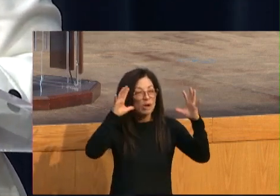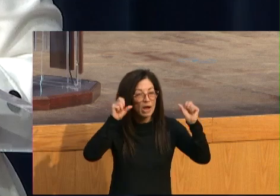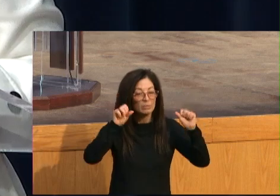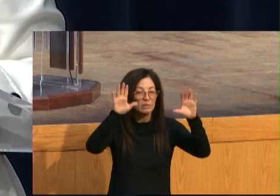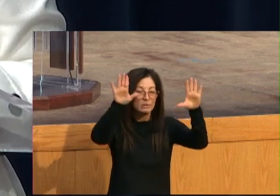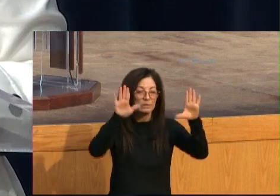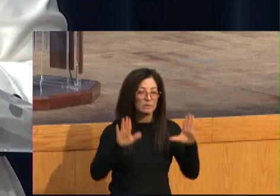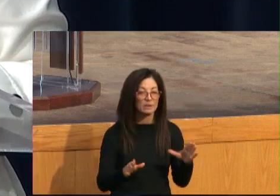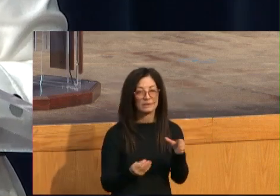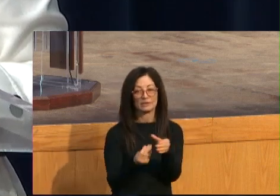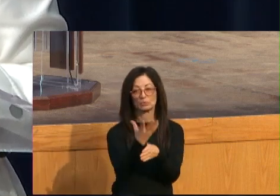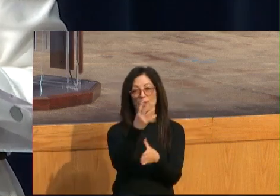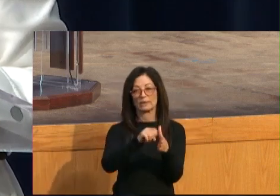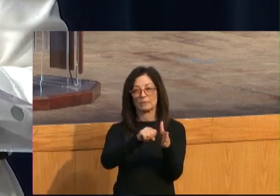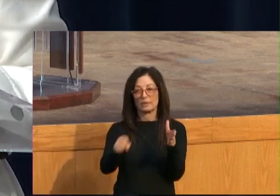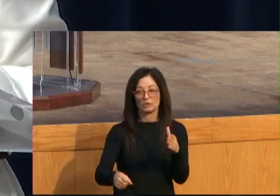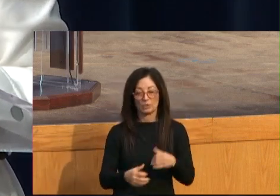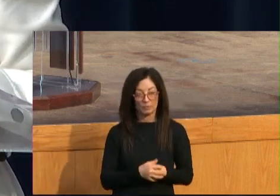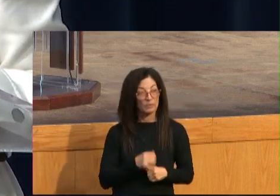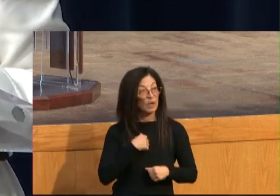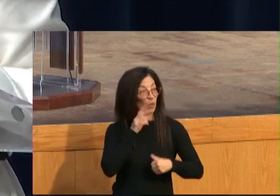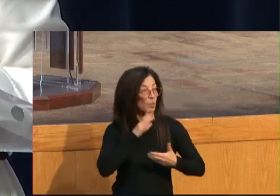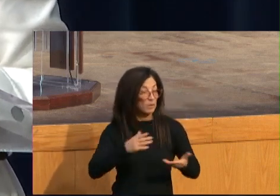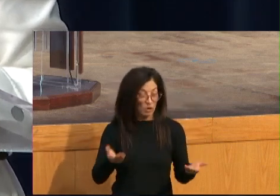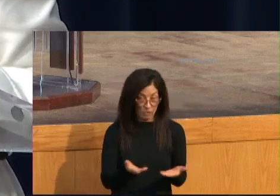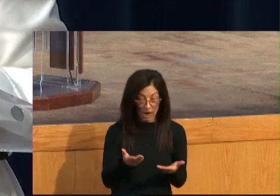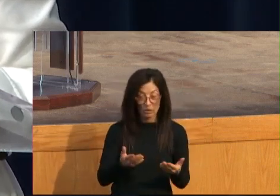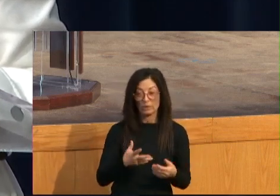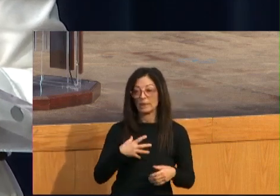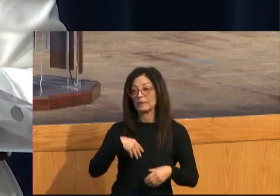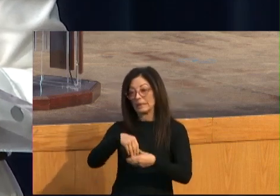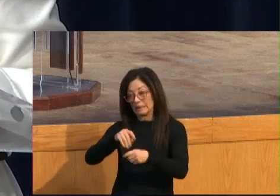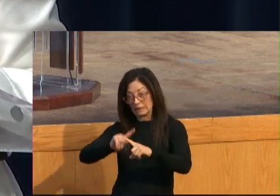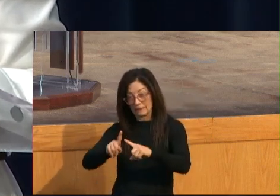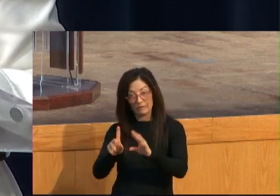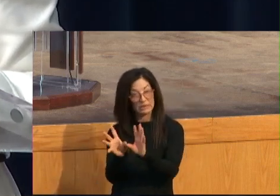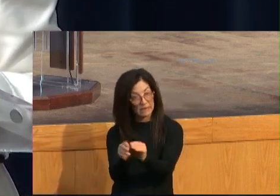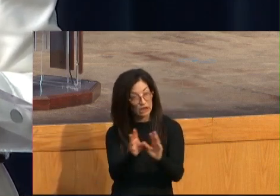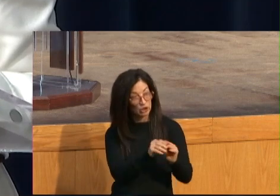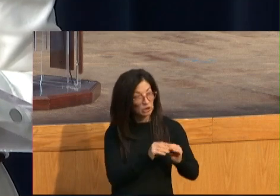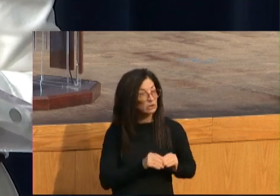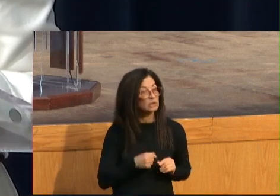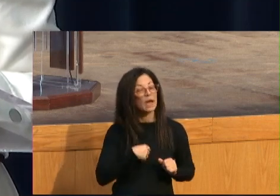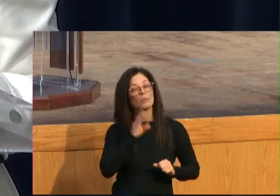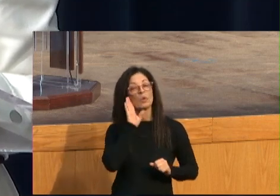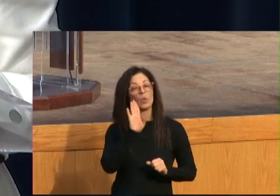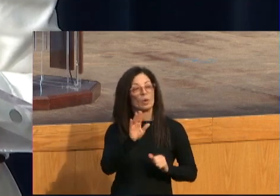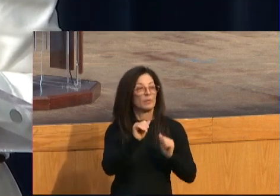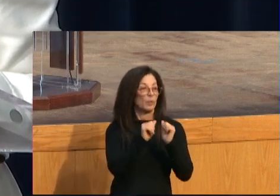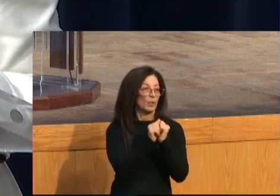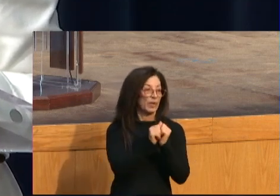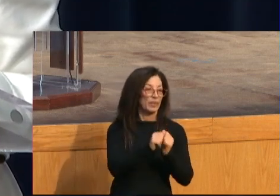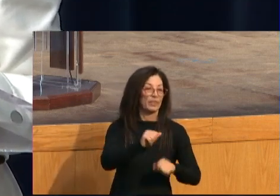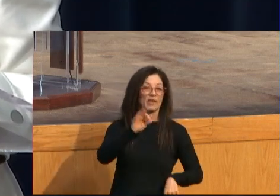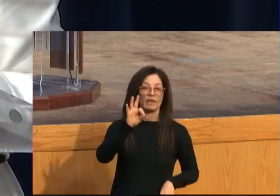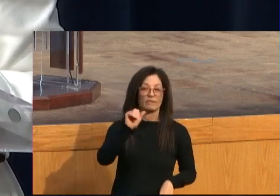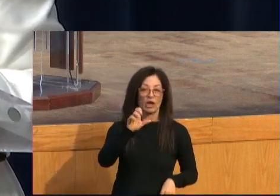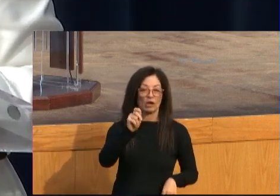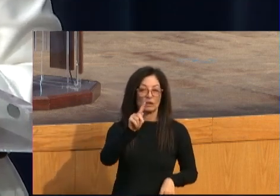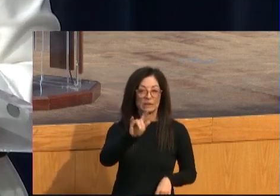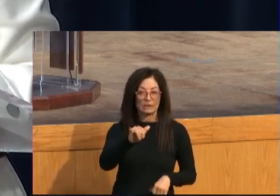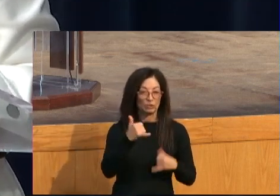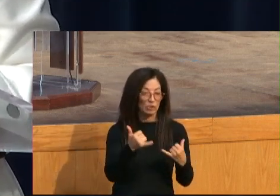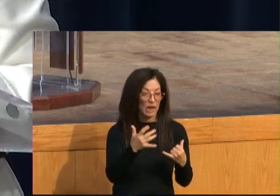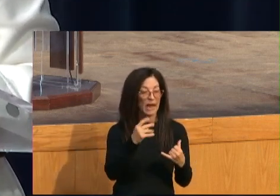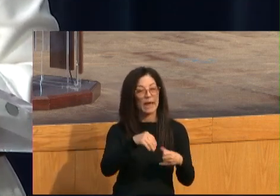semester. I will be around, and I'll be in the sessions. I'll be with the faculty today, and I will be in the sessions throughout